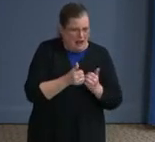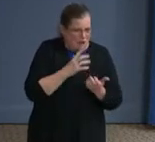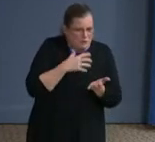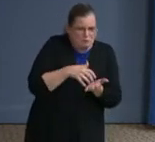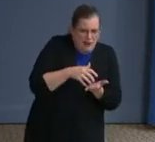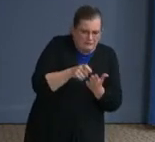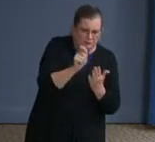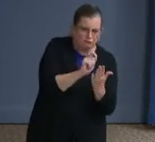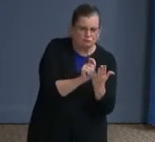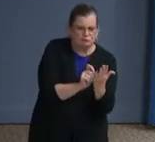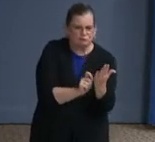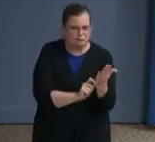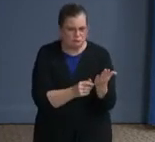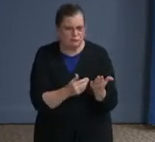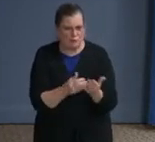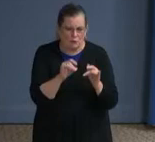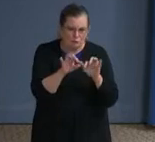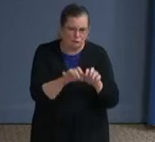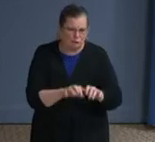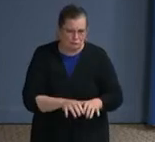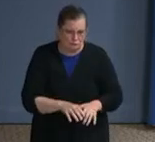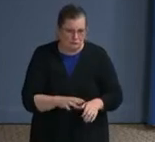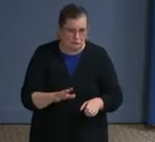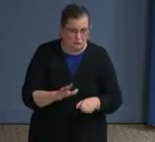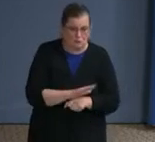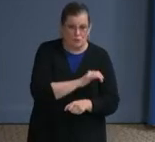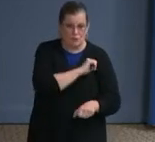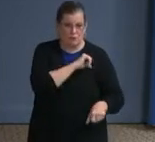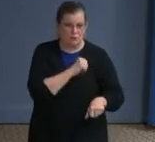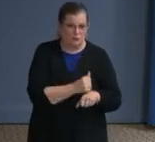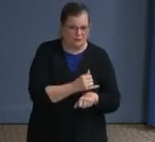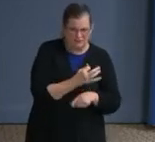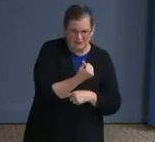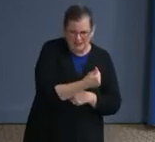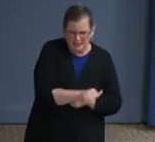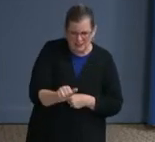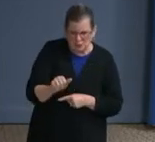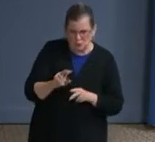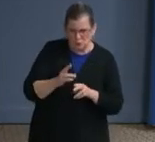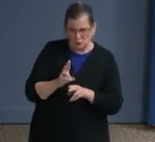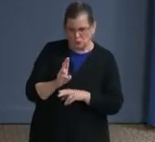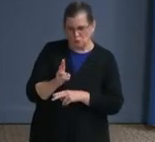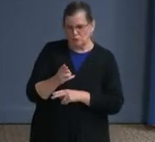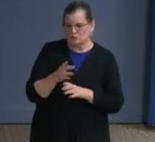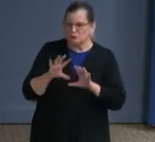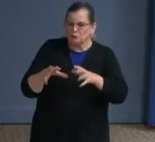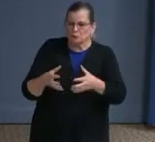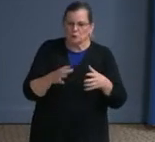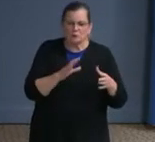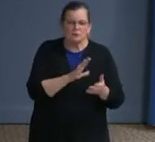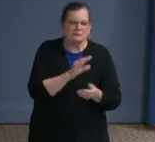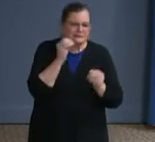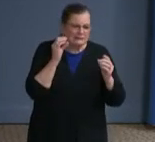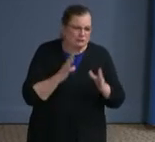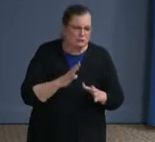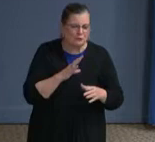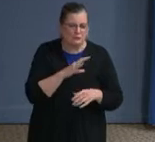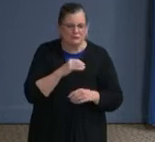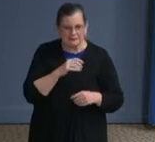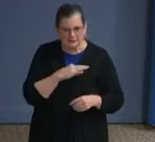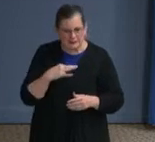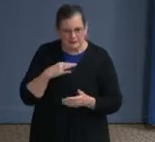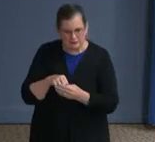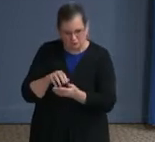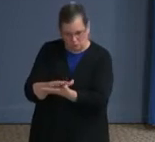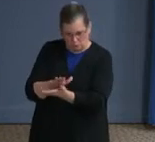unilateral veto authority to any of the unions in the schools to prohibit, to block a reopening of the schools. In